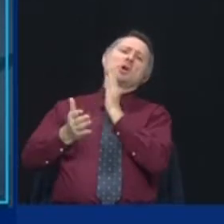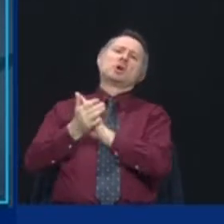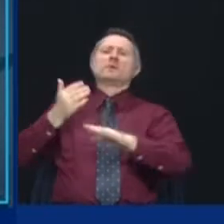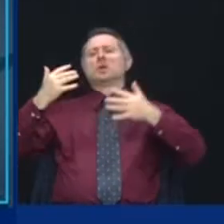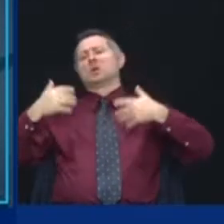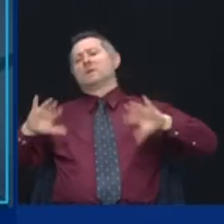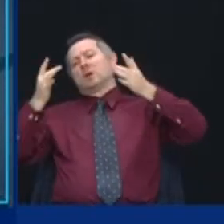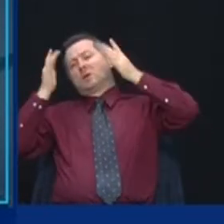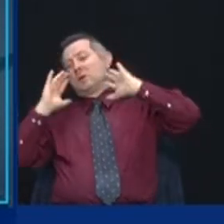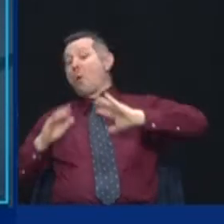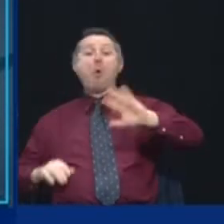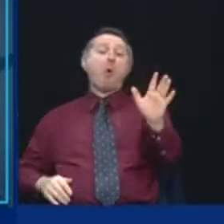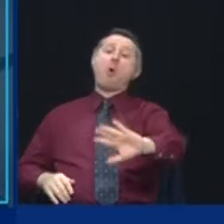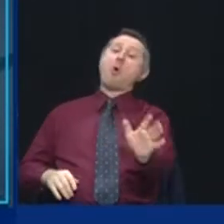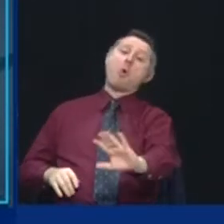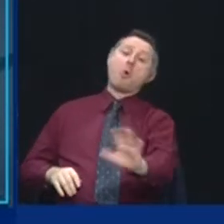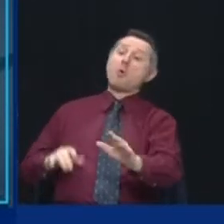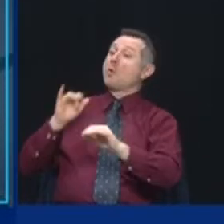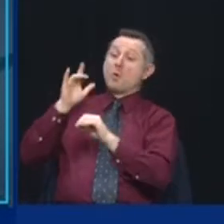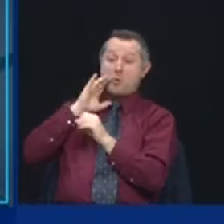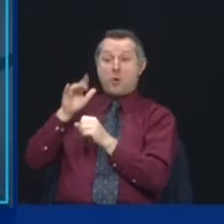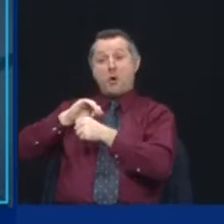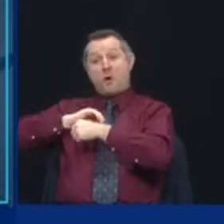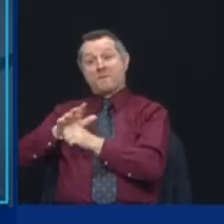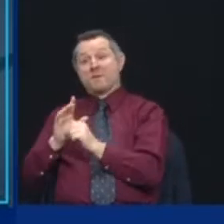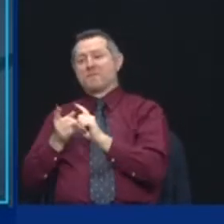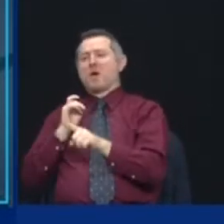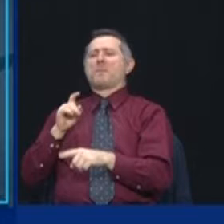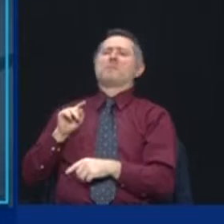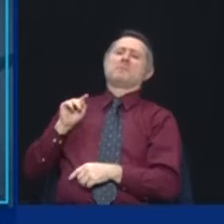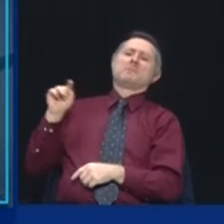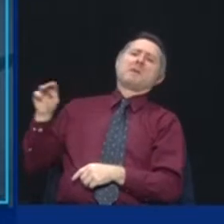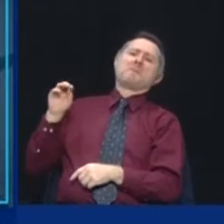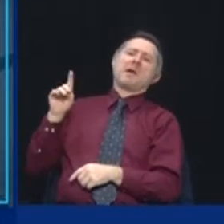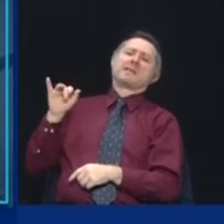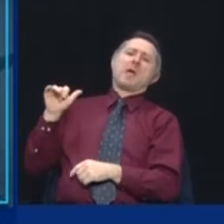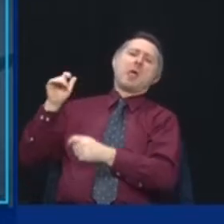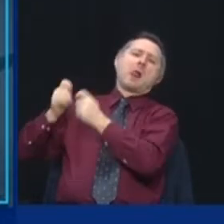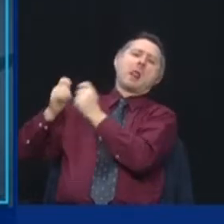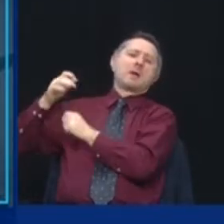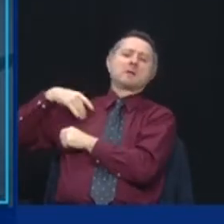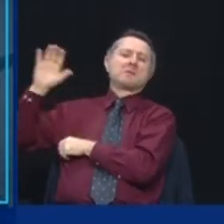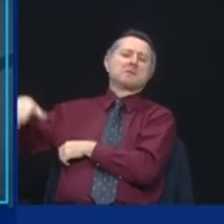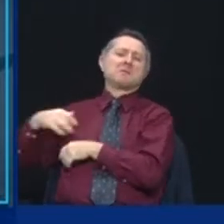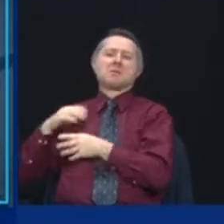is a creation of the media, this is a creation of the politicians,